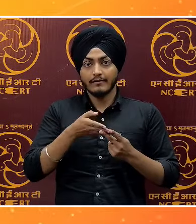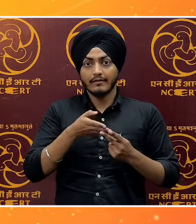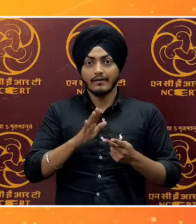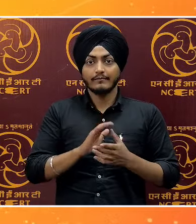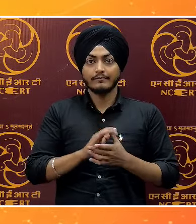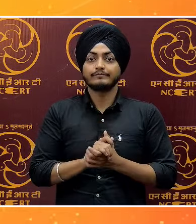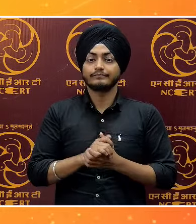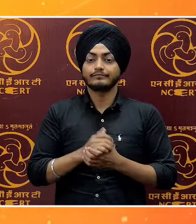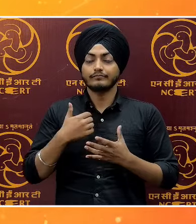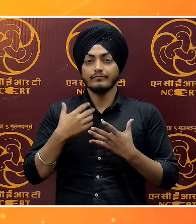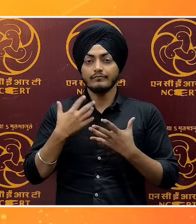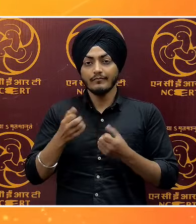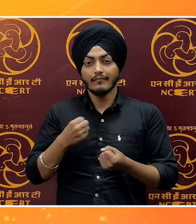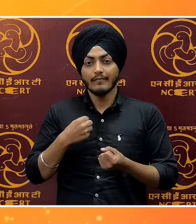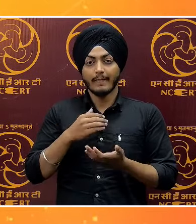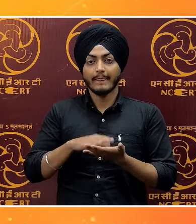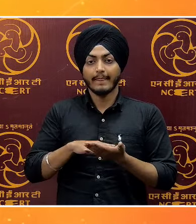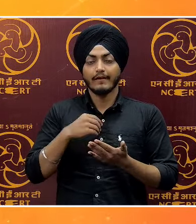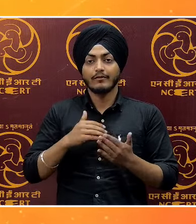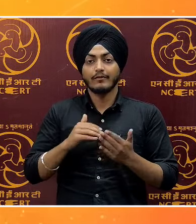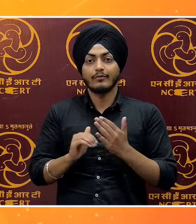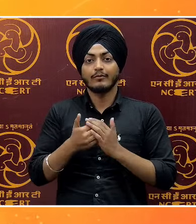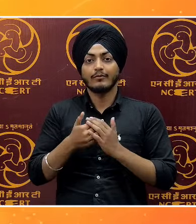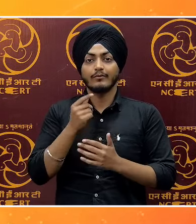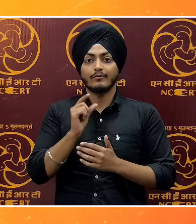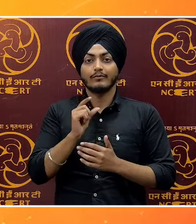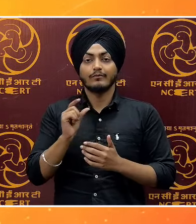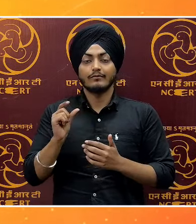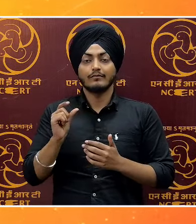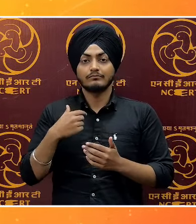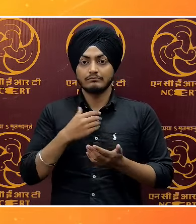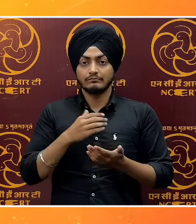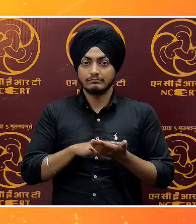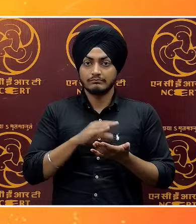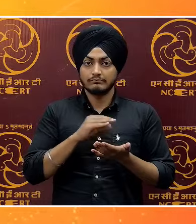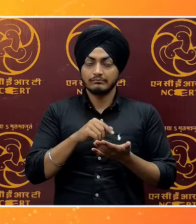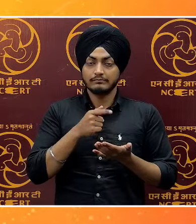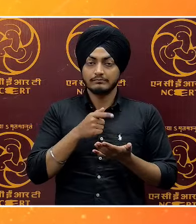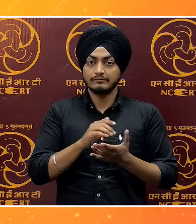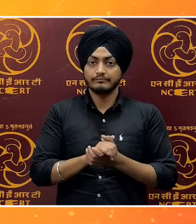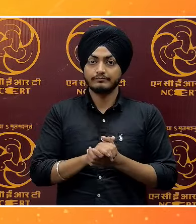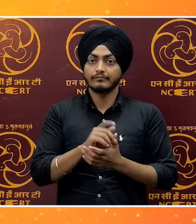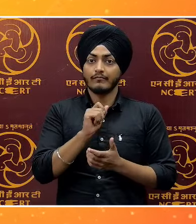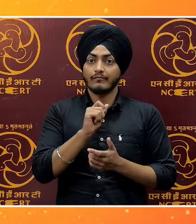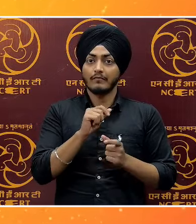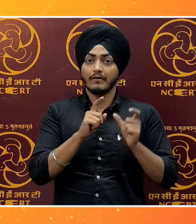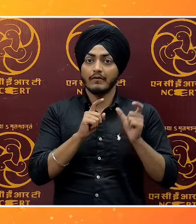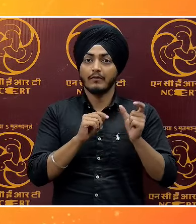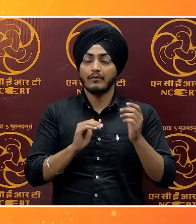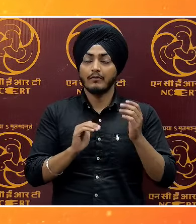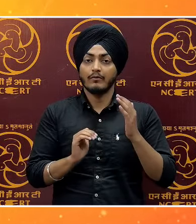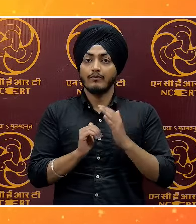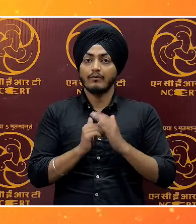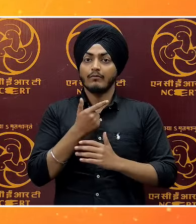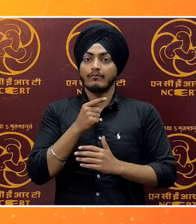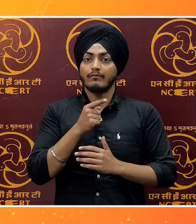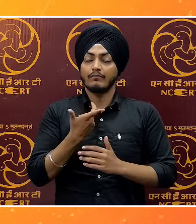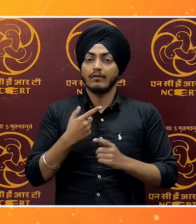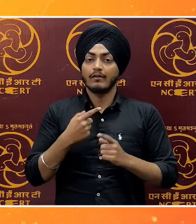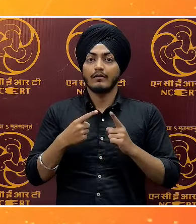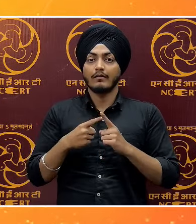Now I want to learn about those new words. Yeah, definitely. So, first new word is for sure